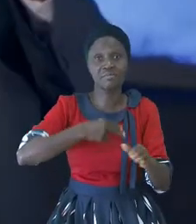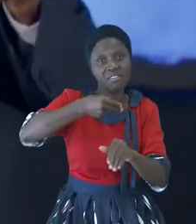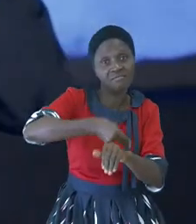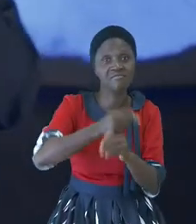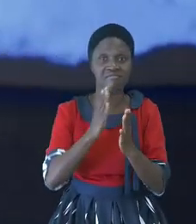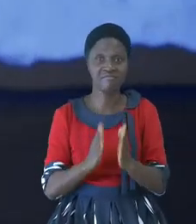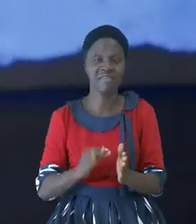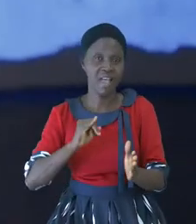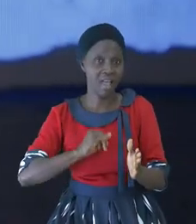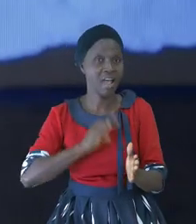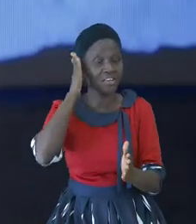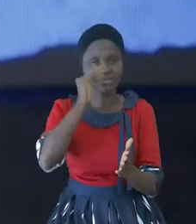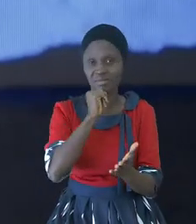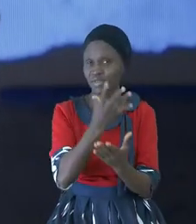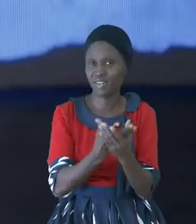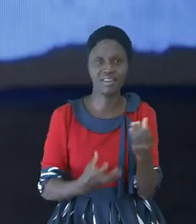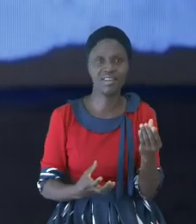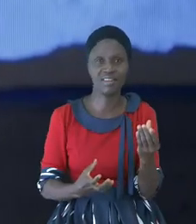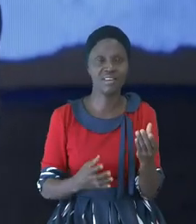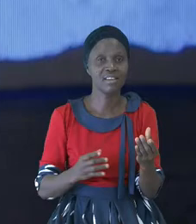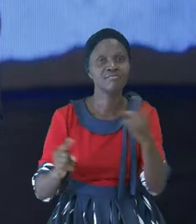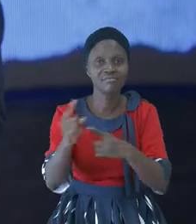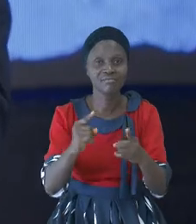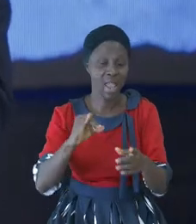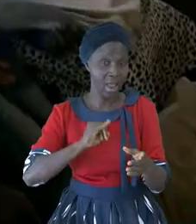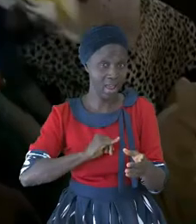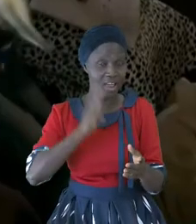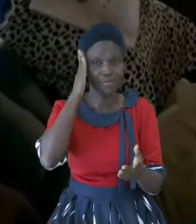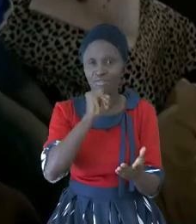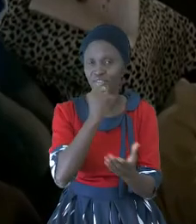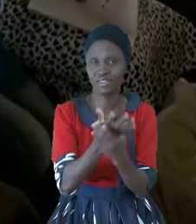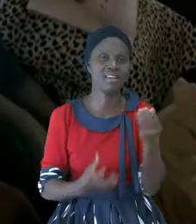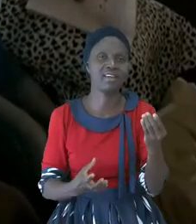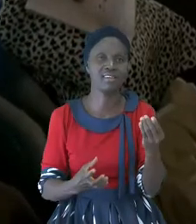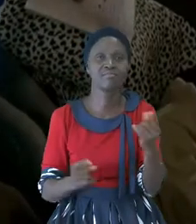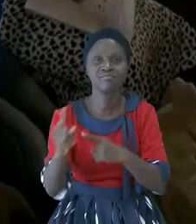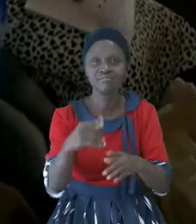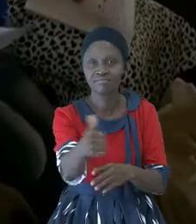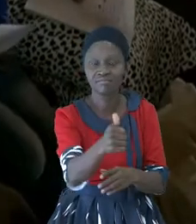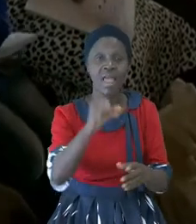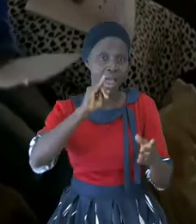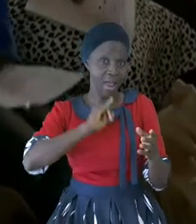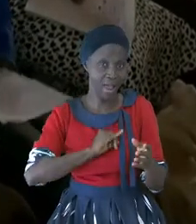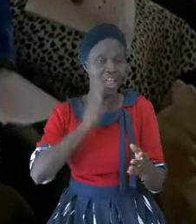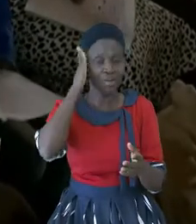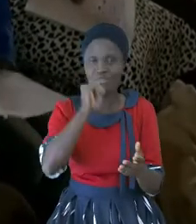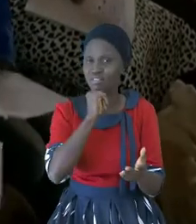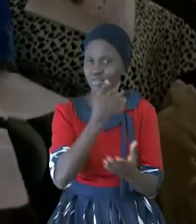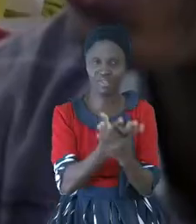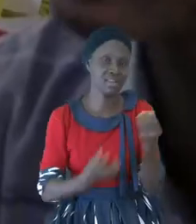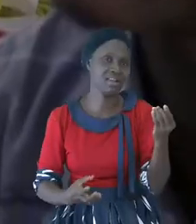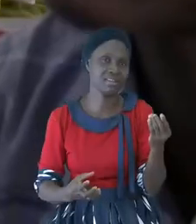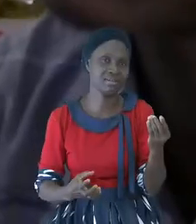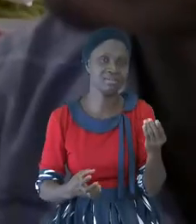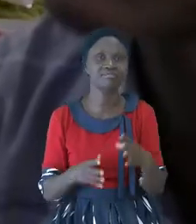I shall not want. I will not lack. I will not lack. As